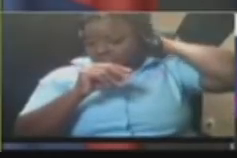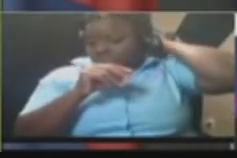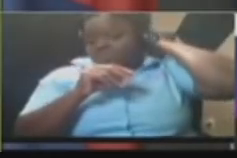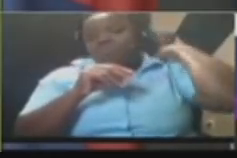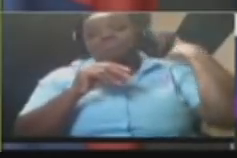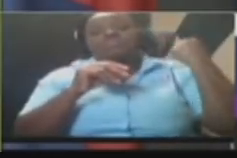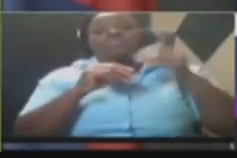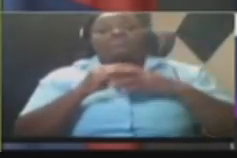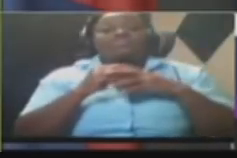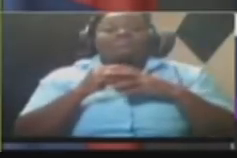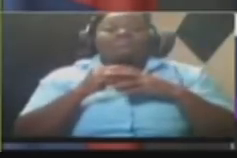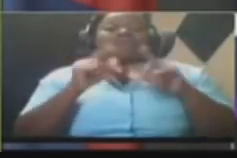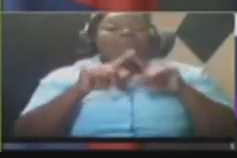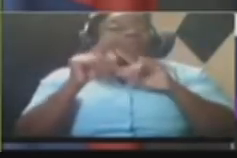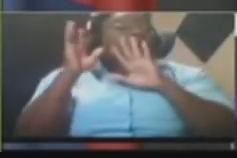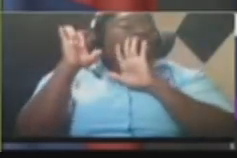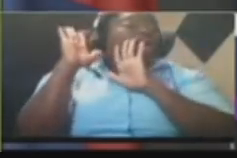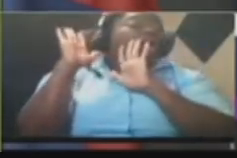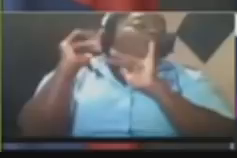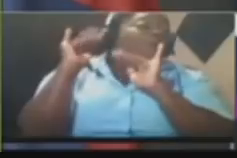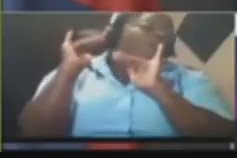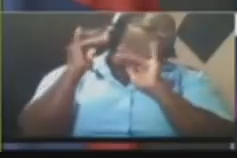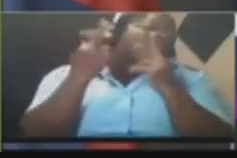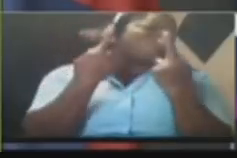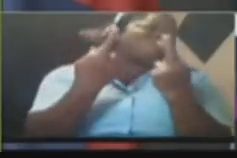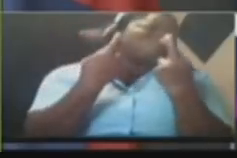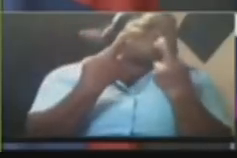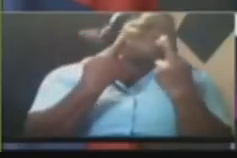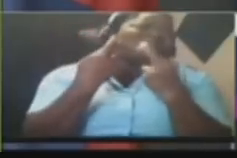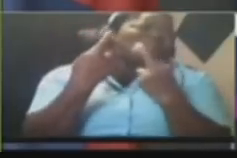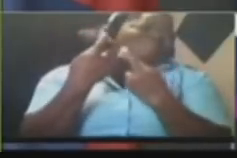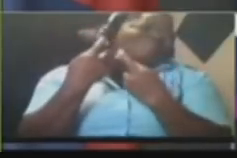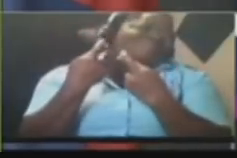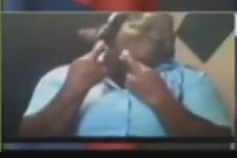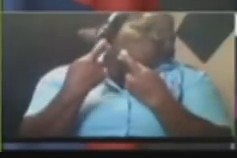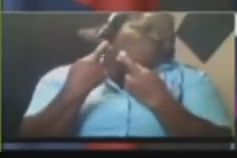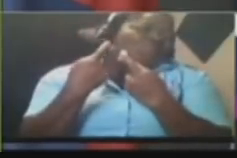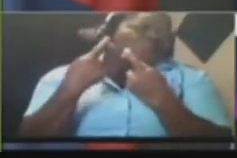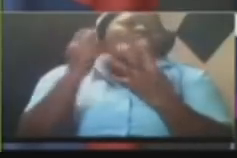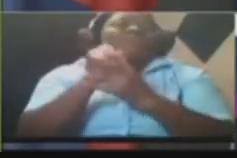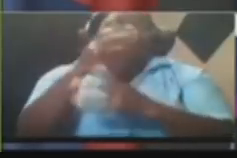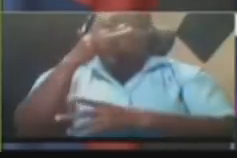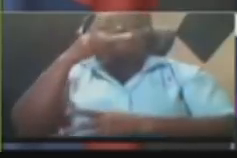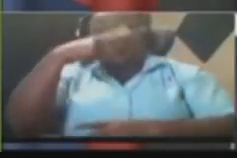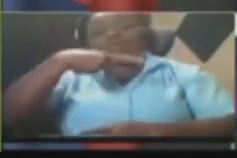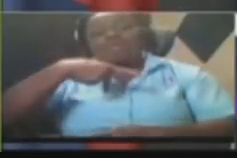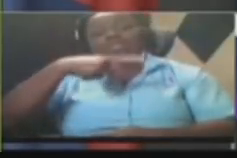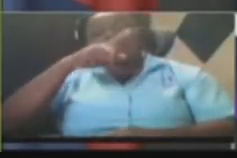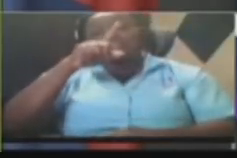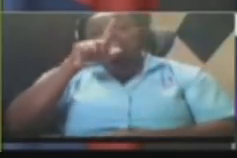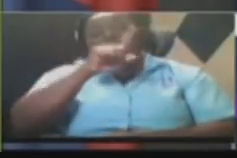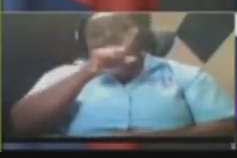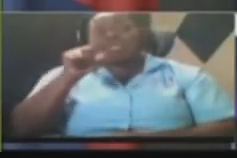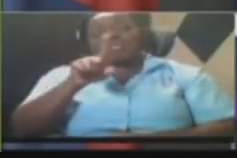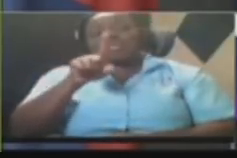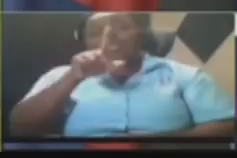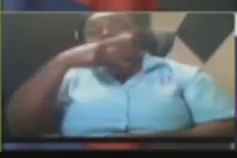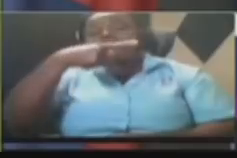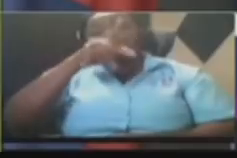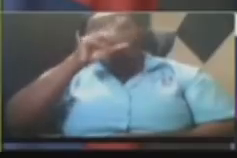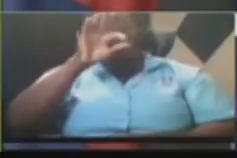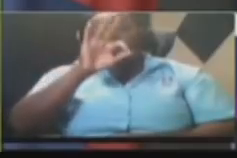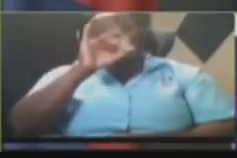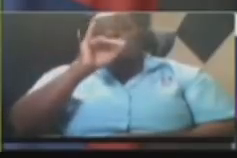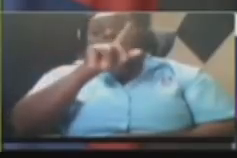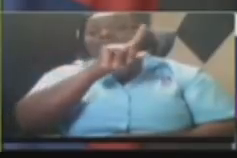but we hope that we do get some Pfizer which will be utilized on children. And what that will do, it will broaden